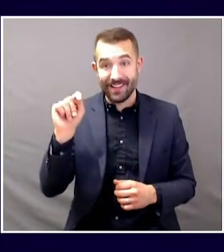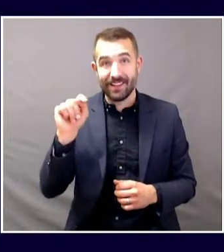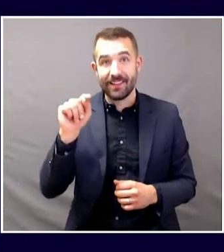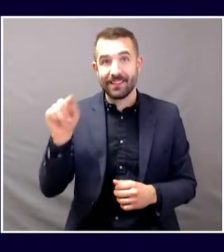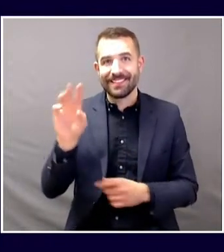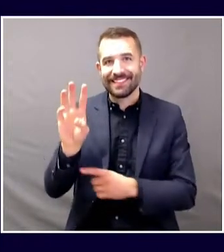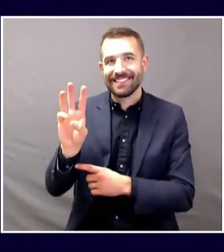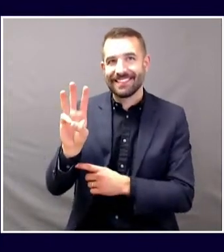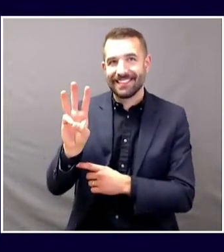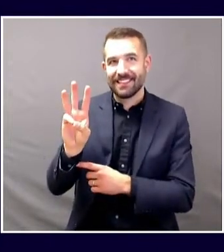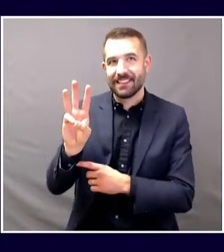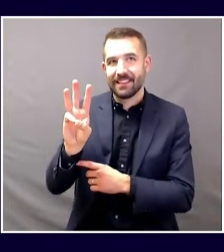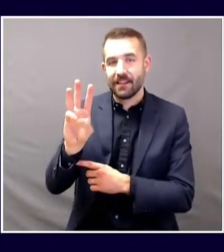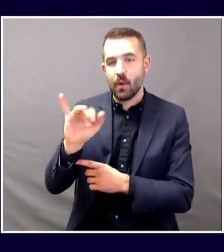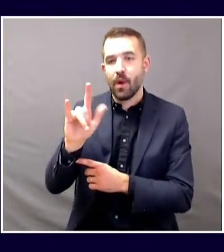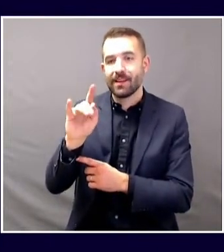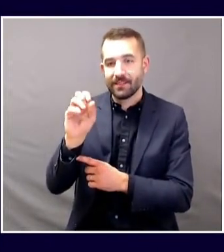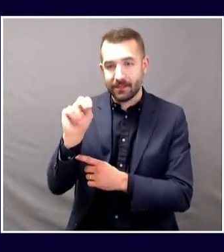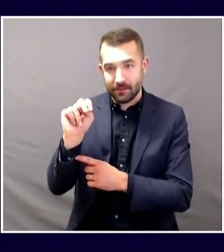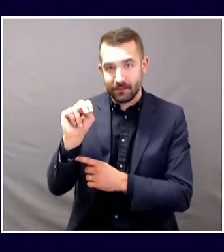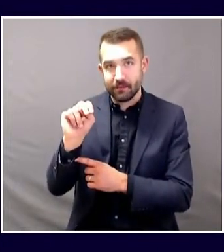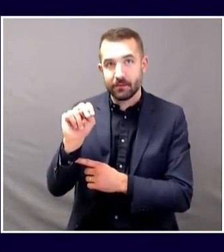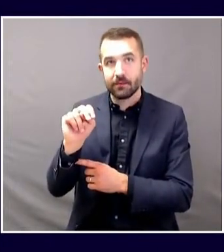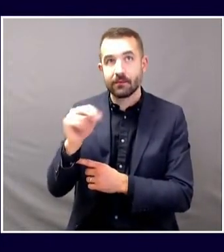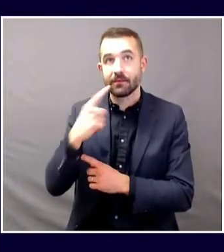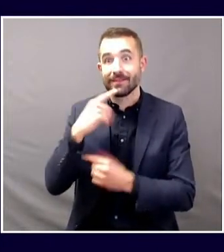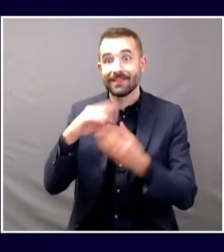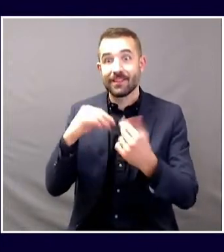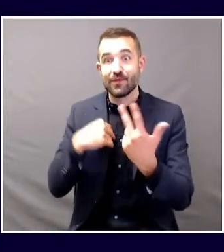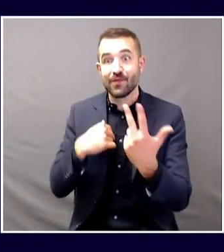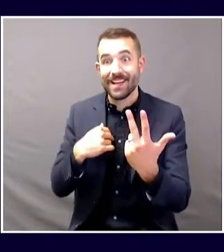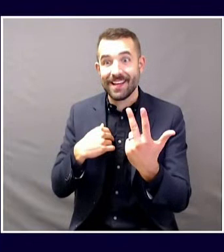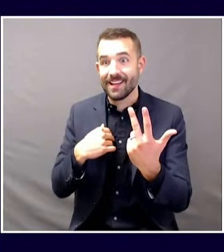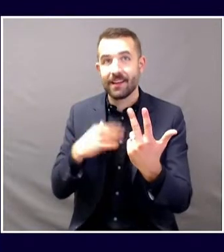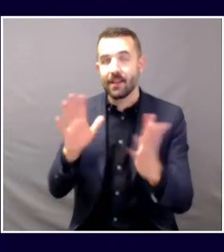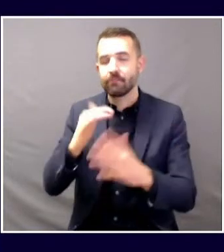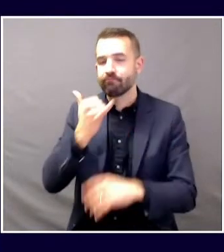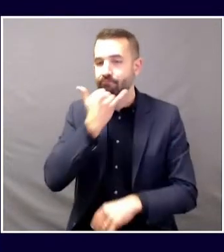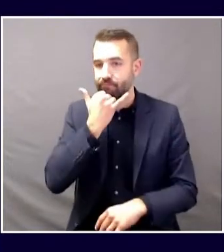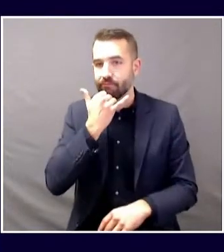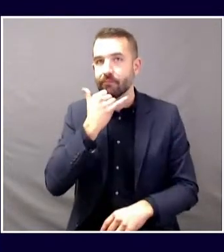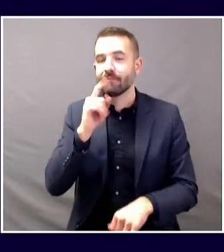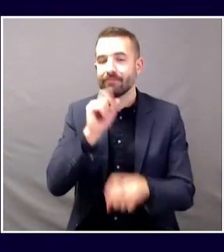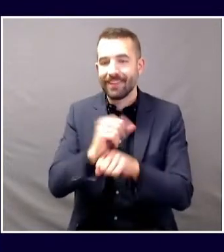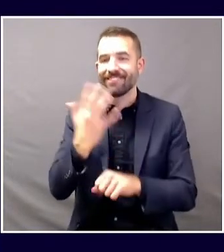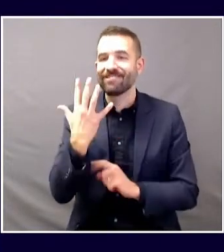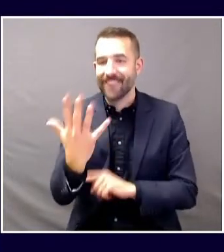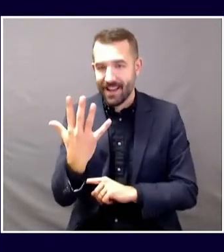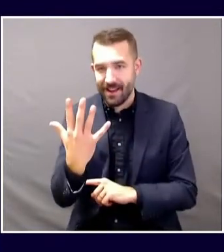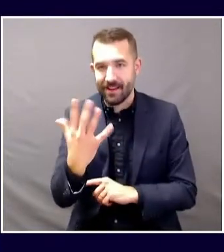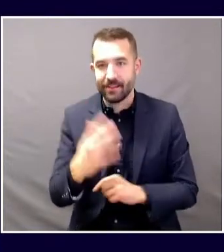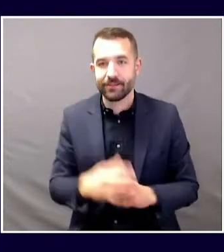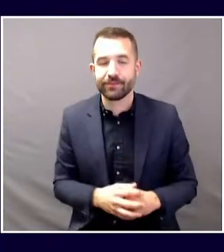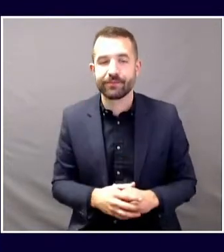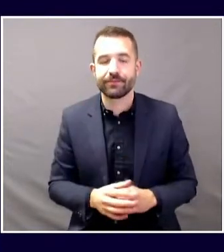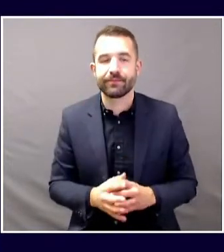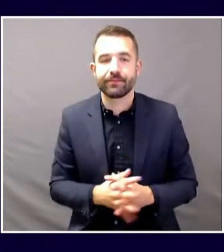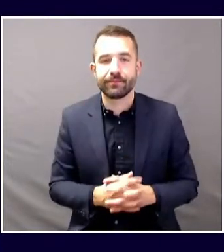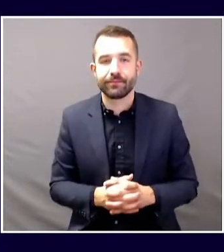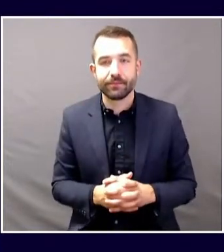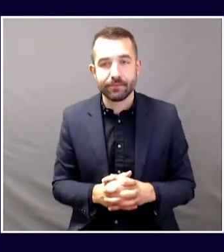was an error. There are a total of 5 cases associated with that facility. And I'm going to turn next to Eric Russell at the Press